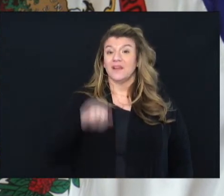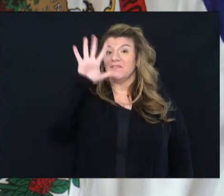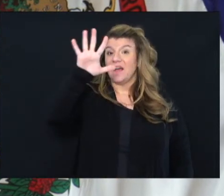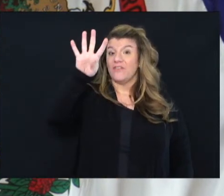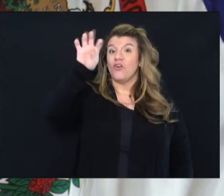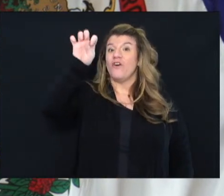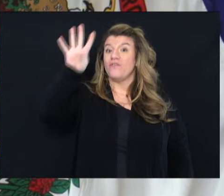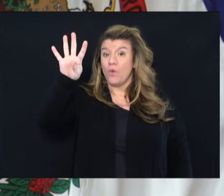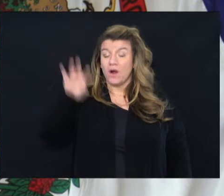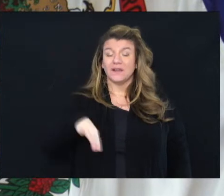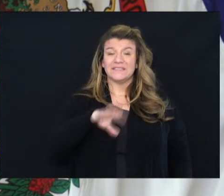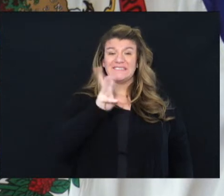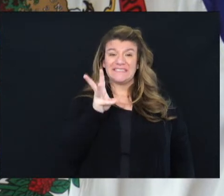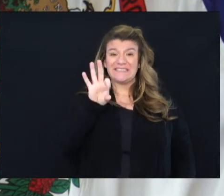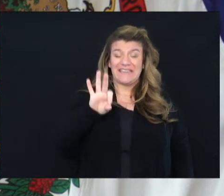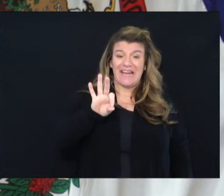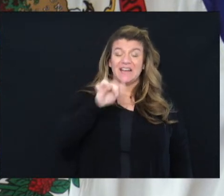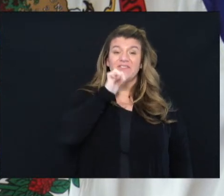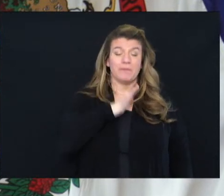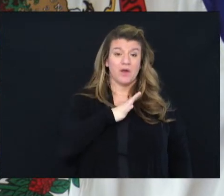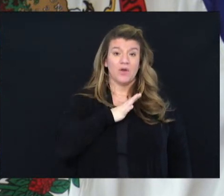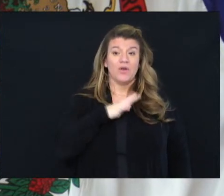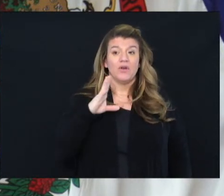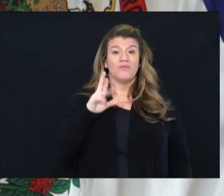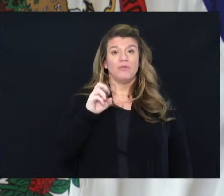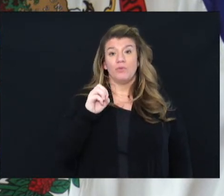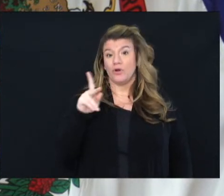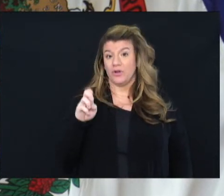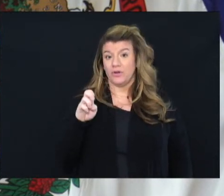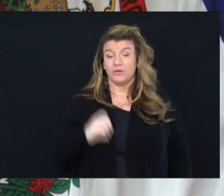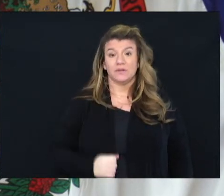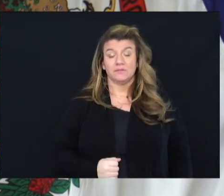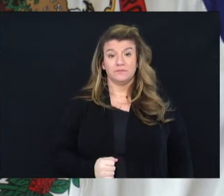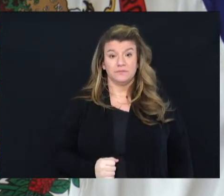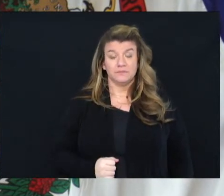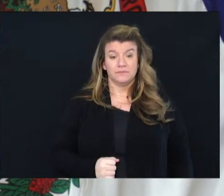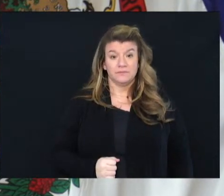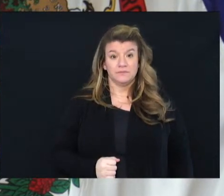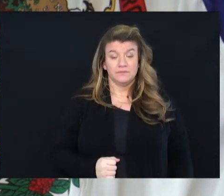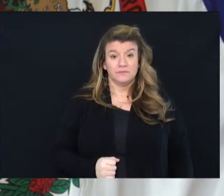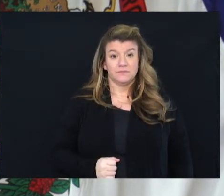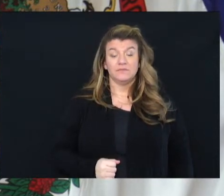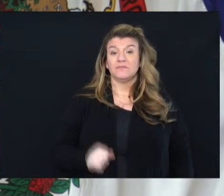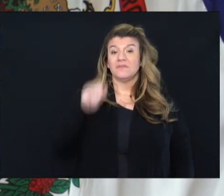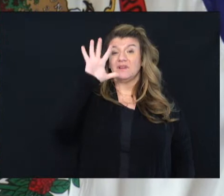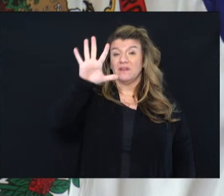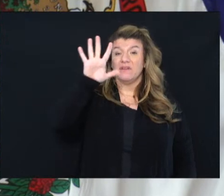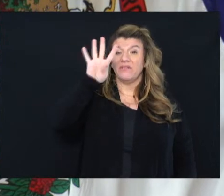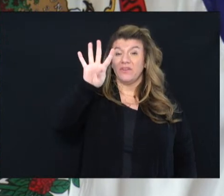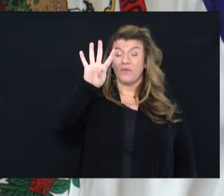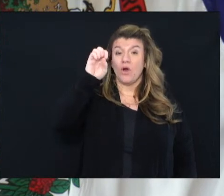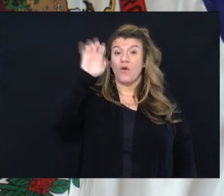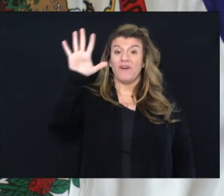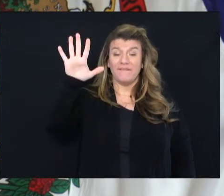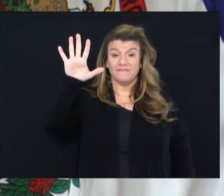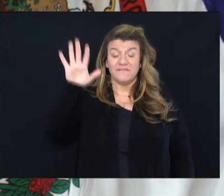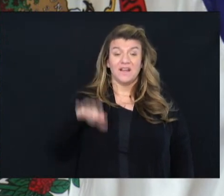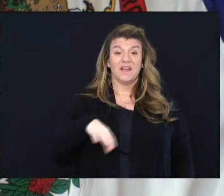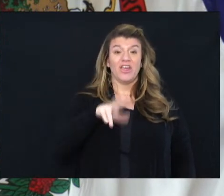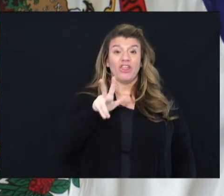5,404th death of a 69-year-old female from Brooke County. The 5,405th death